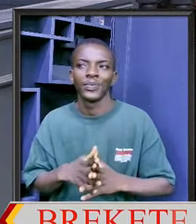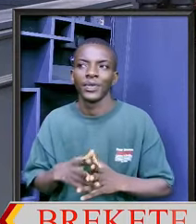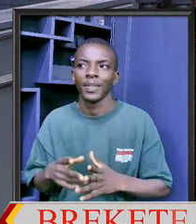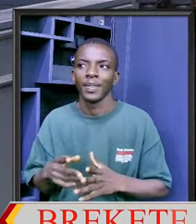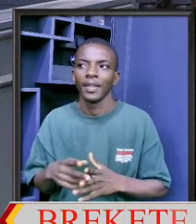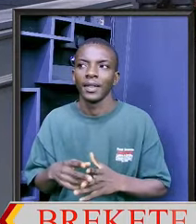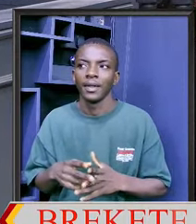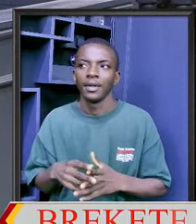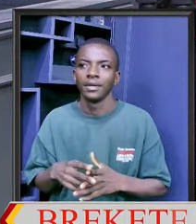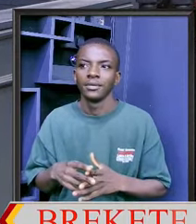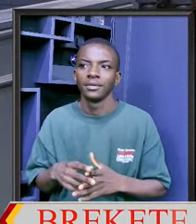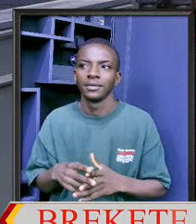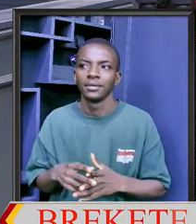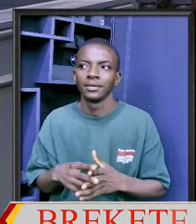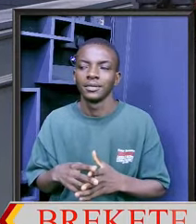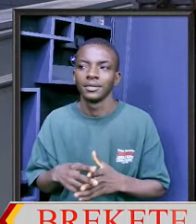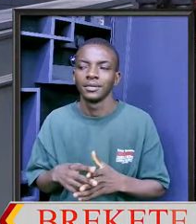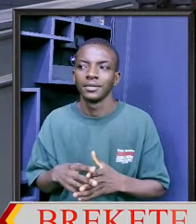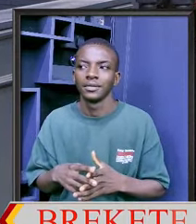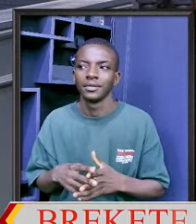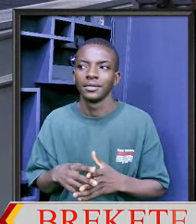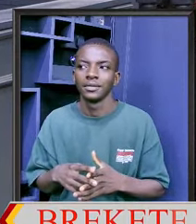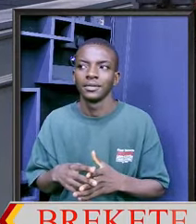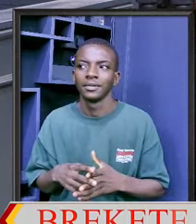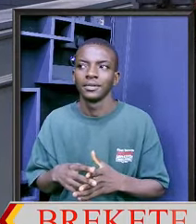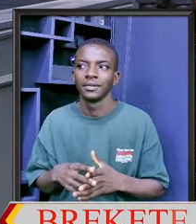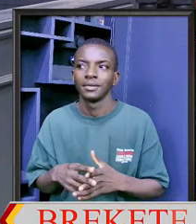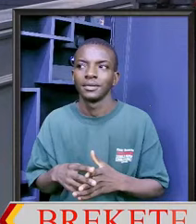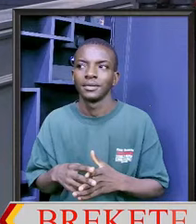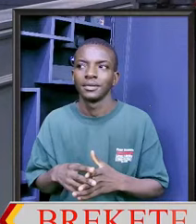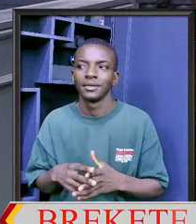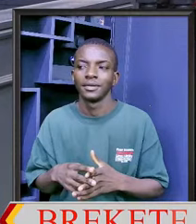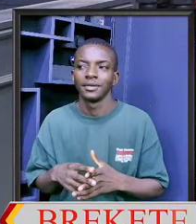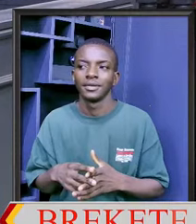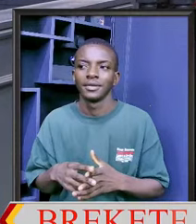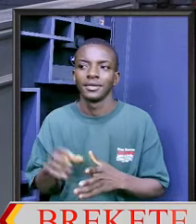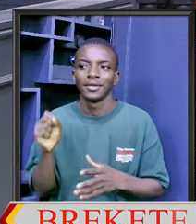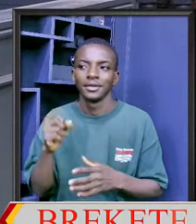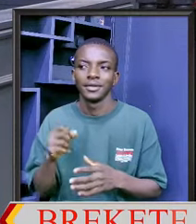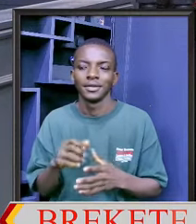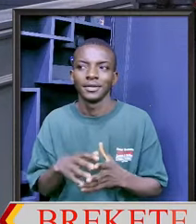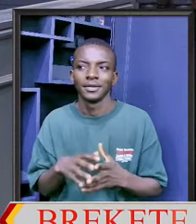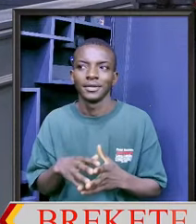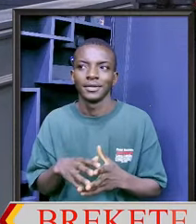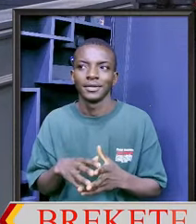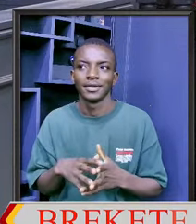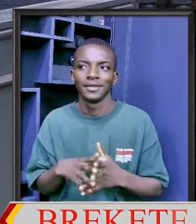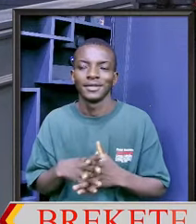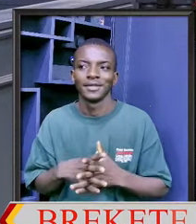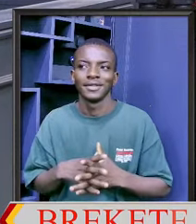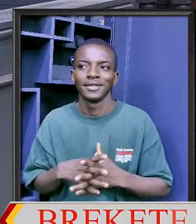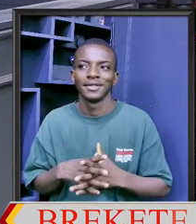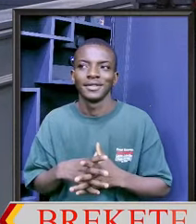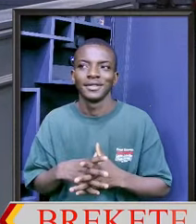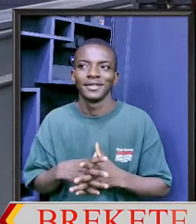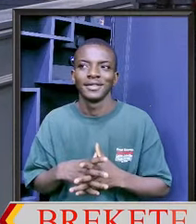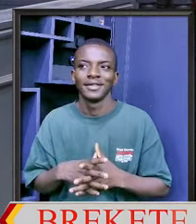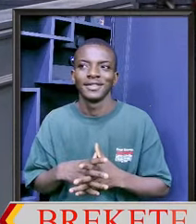When I see she don't change, ba? Yes, sir. Her beauty can't be come out person? The more. Is she the person? Nah, she. Tell him,